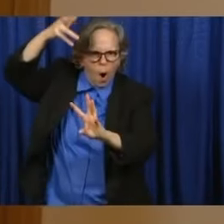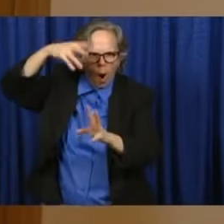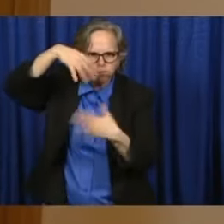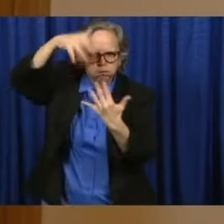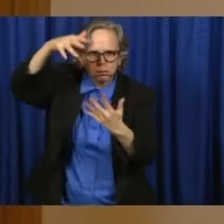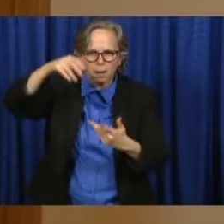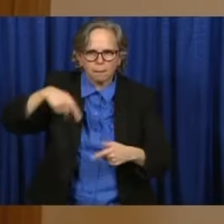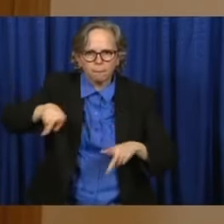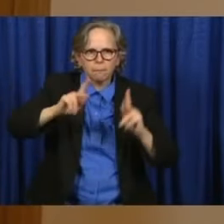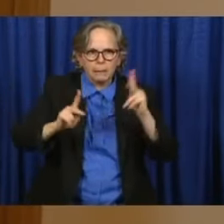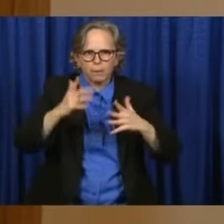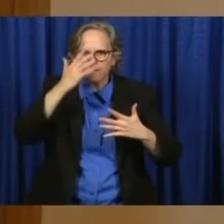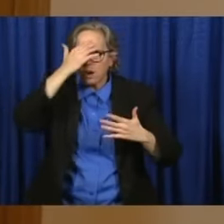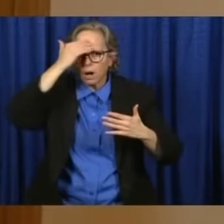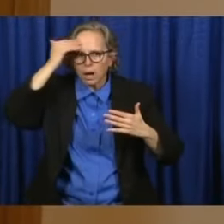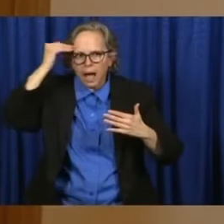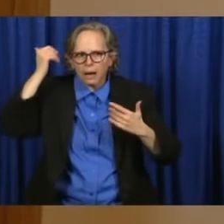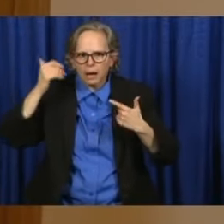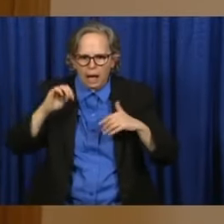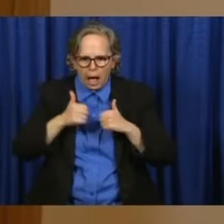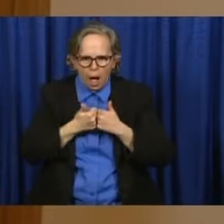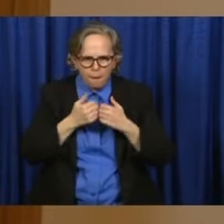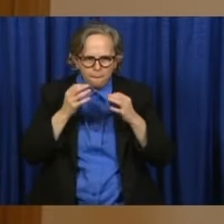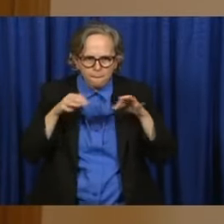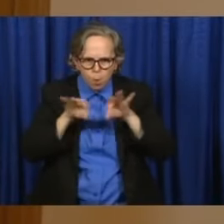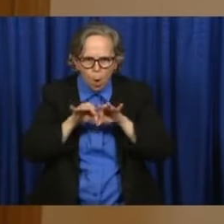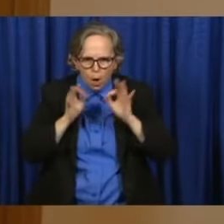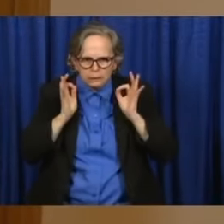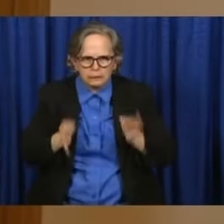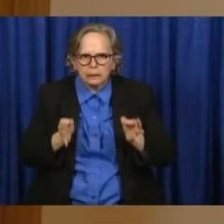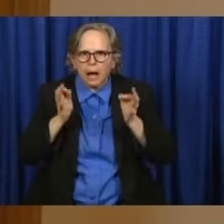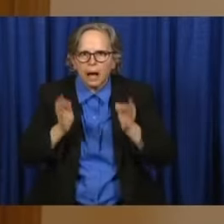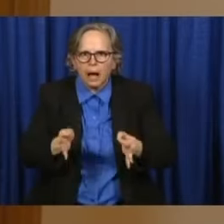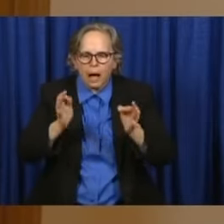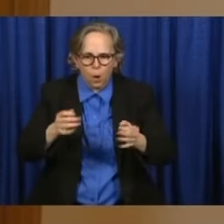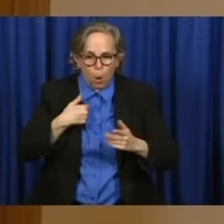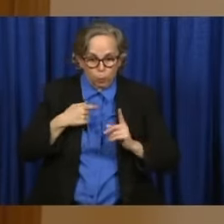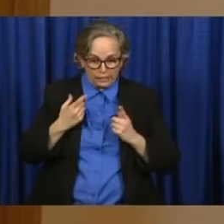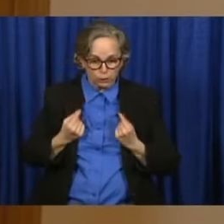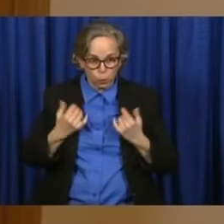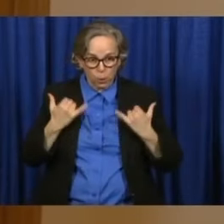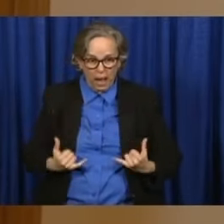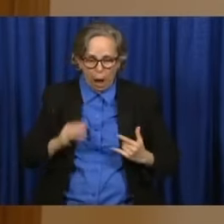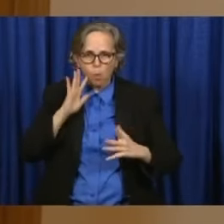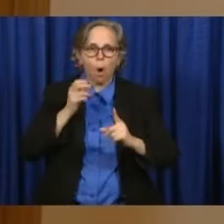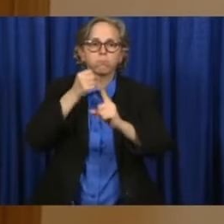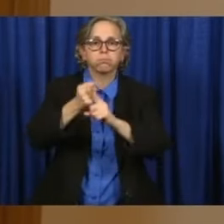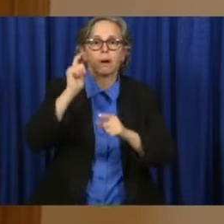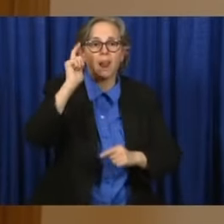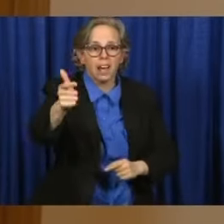and how many lives we're impacting by what we're doing. So please, please stay with us on this.